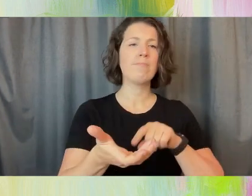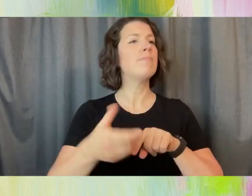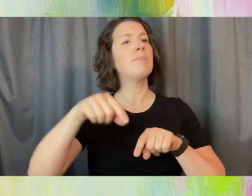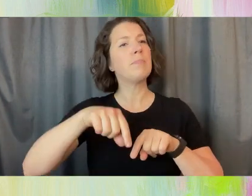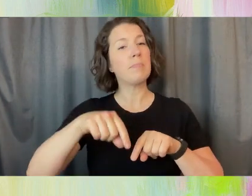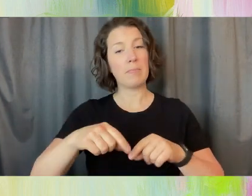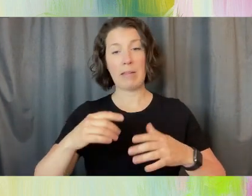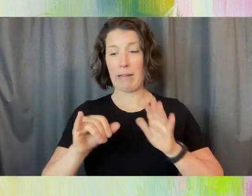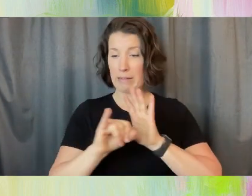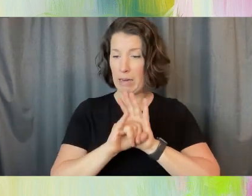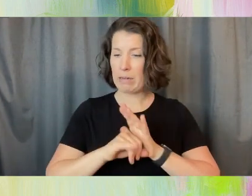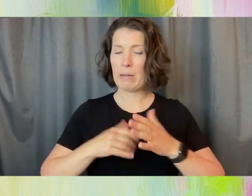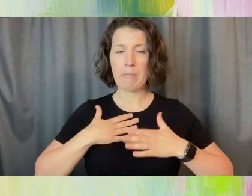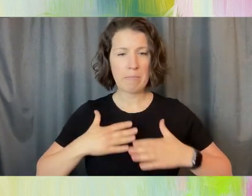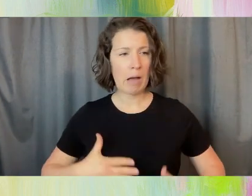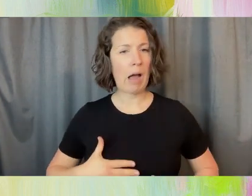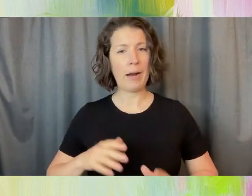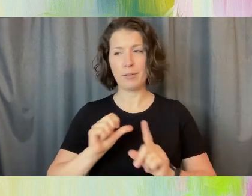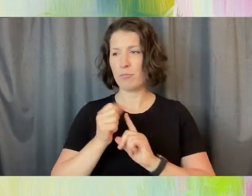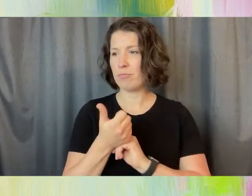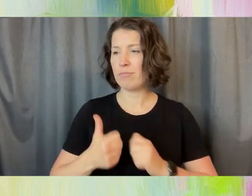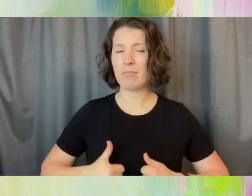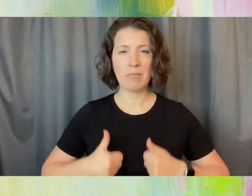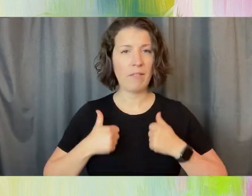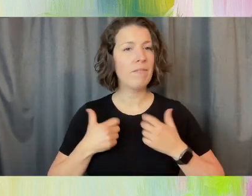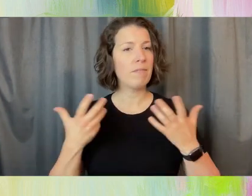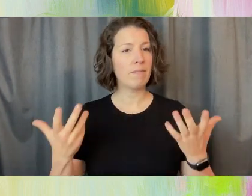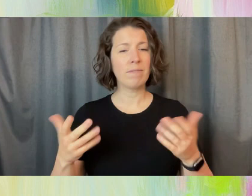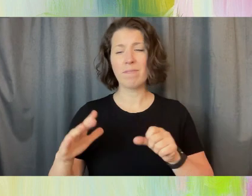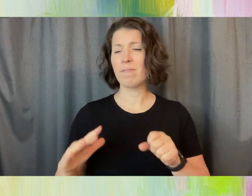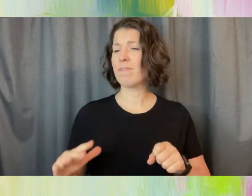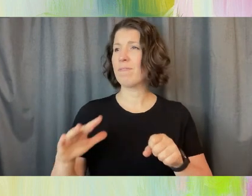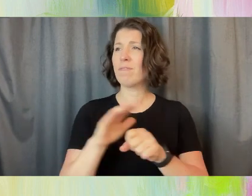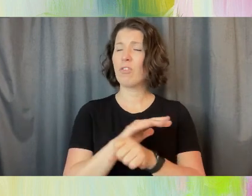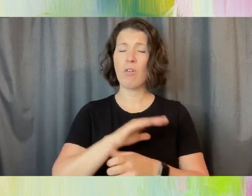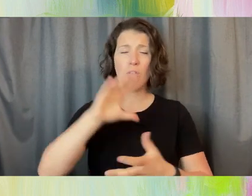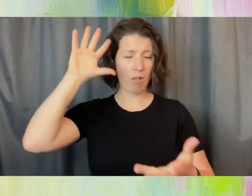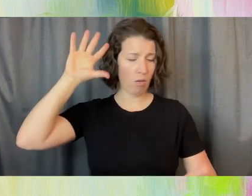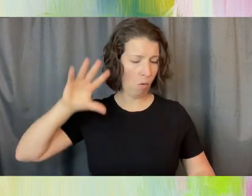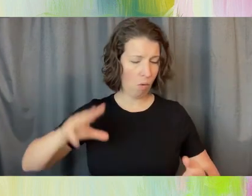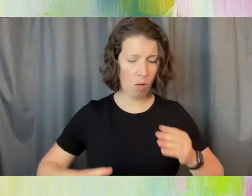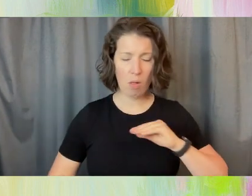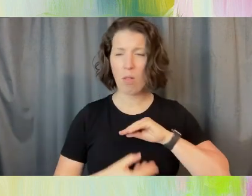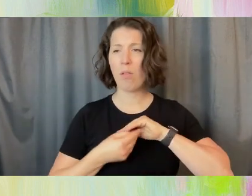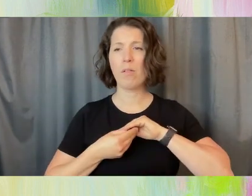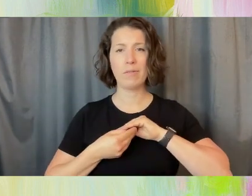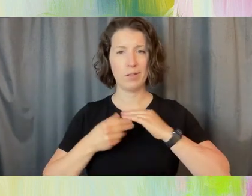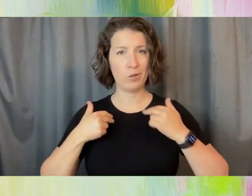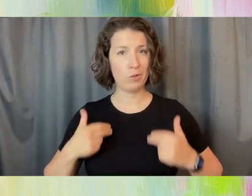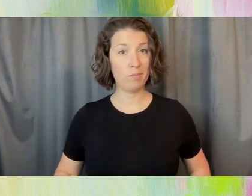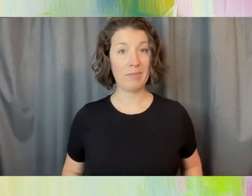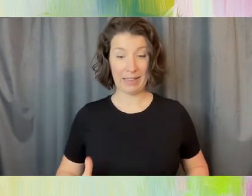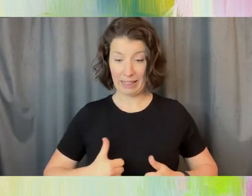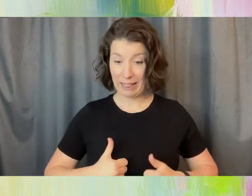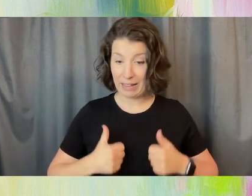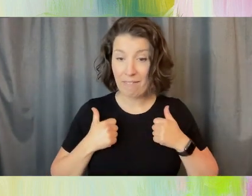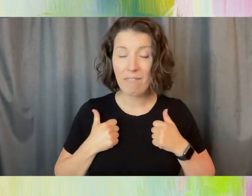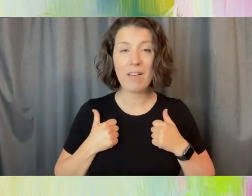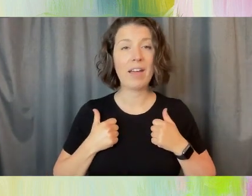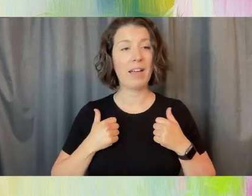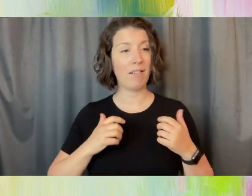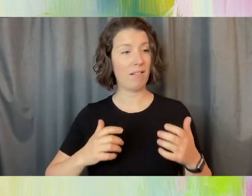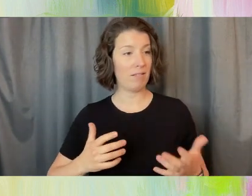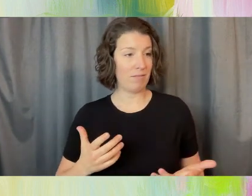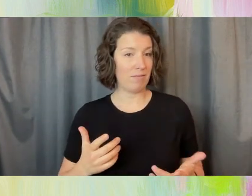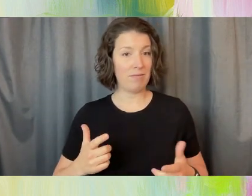based on their circumstances in life. Full and whole human beings, living our lives the way that we want to and the